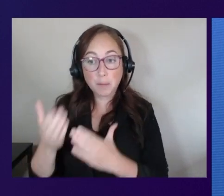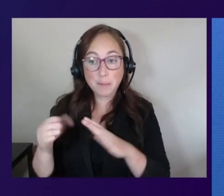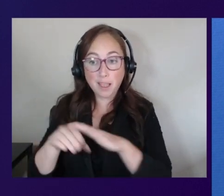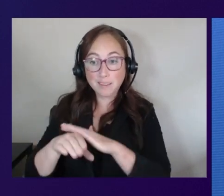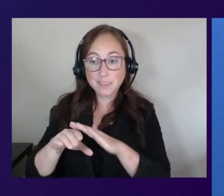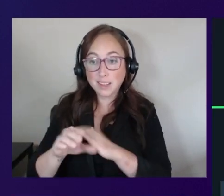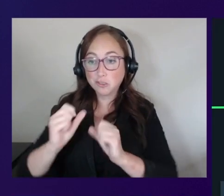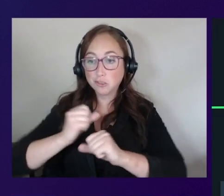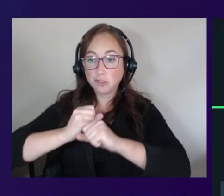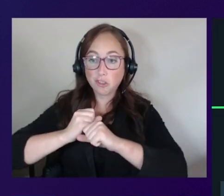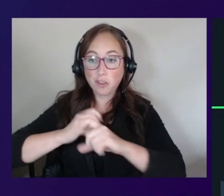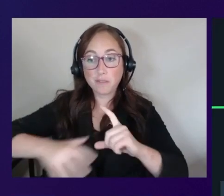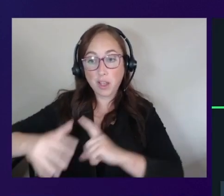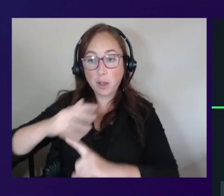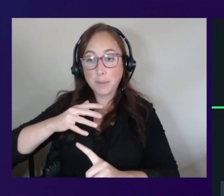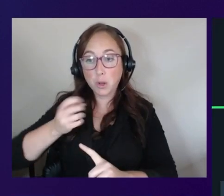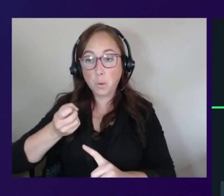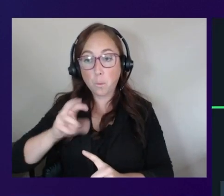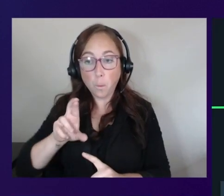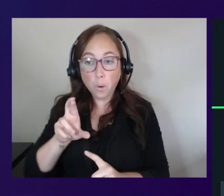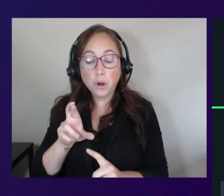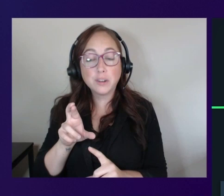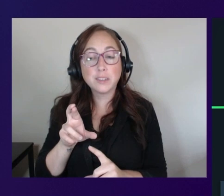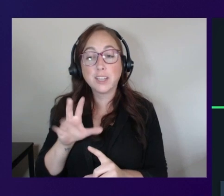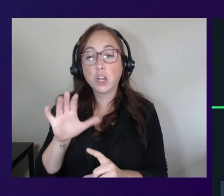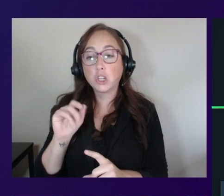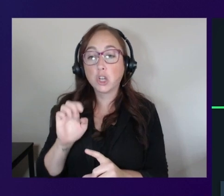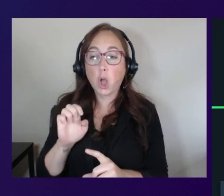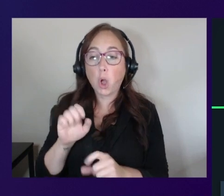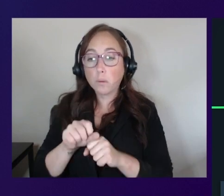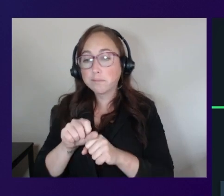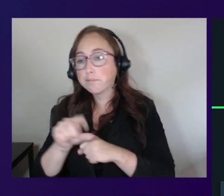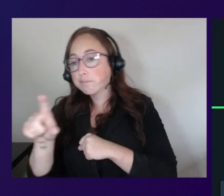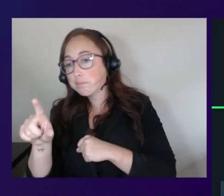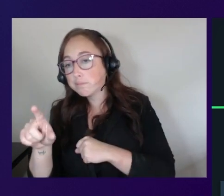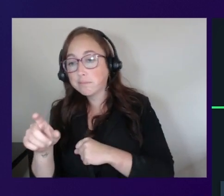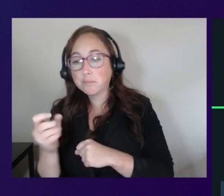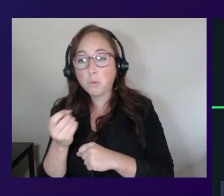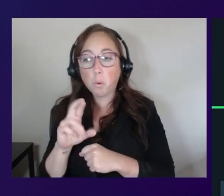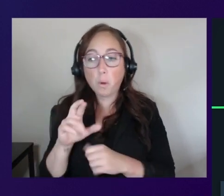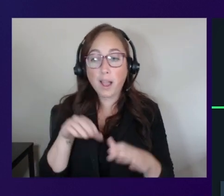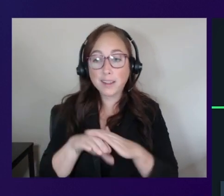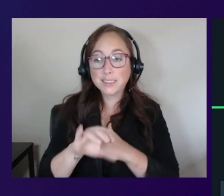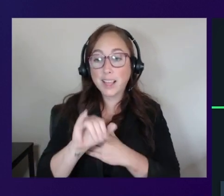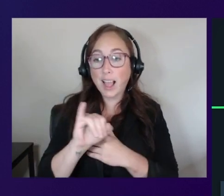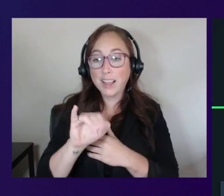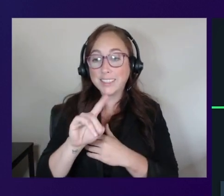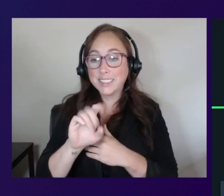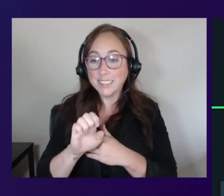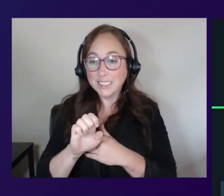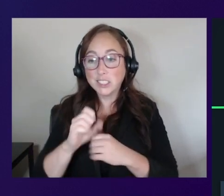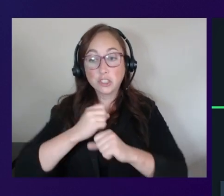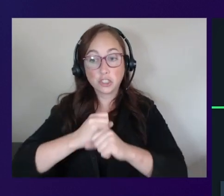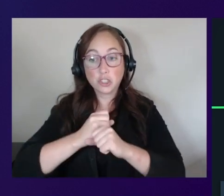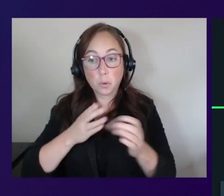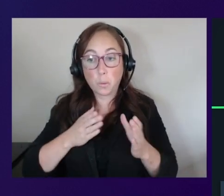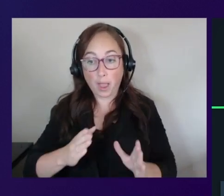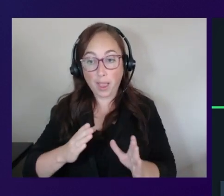environment or to send code through a pipeline or access my IDE in a secure way. The workspace is a very